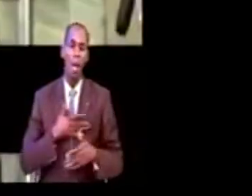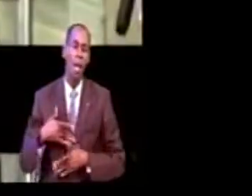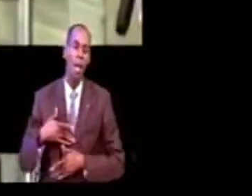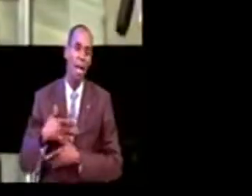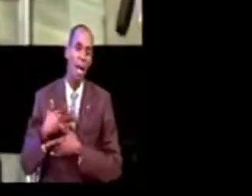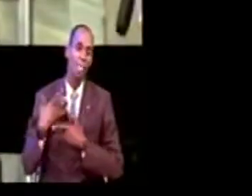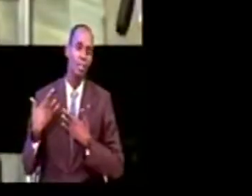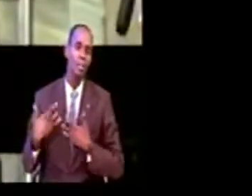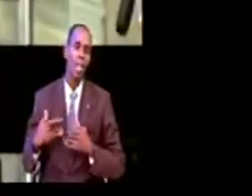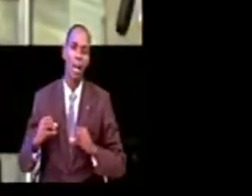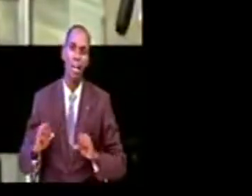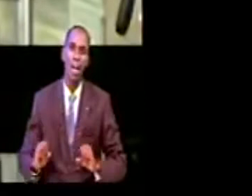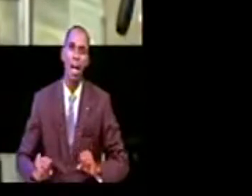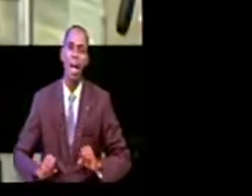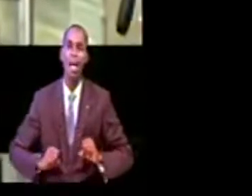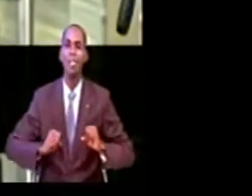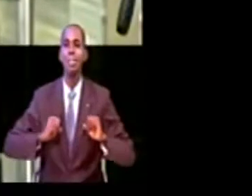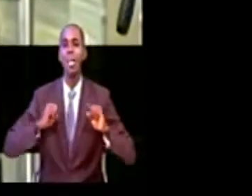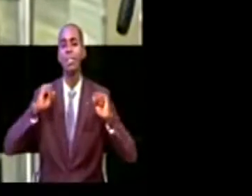christ jesus